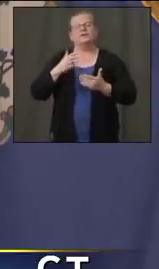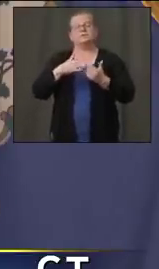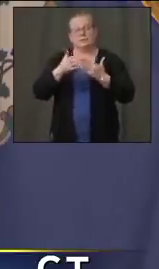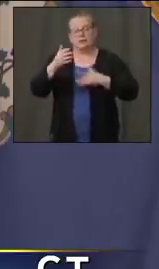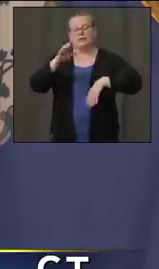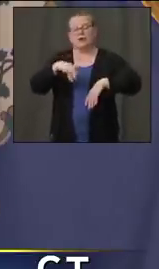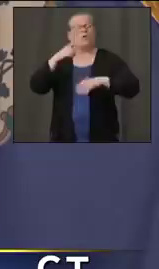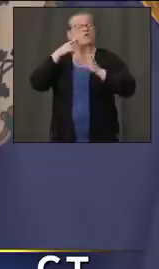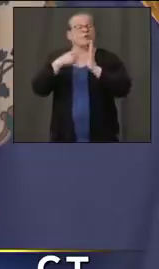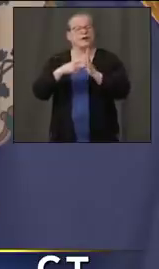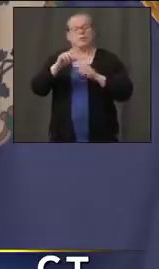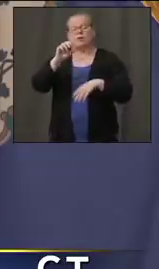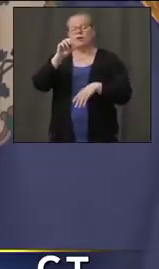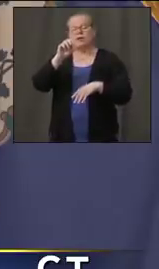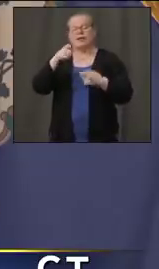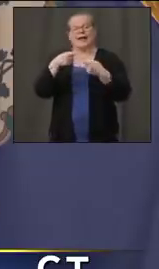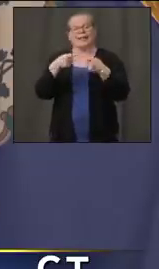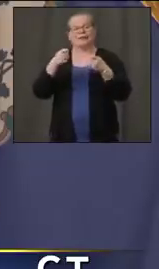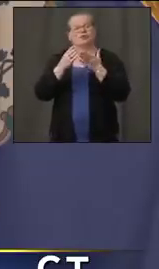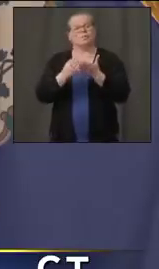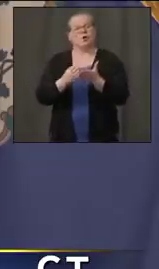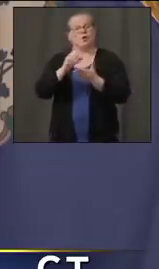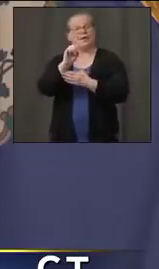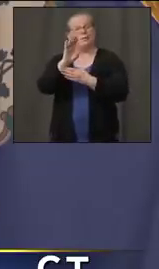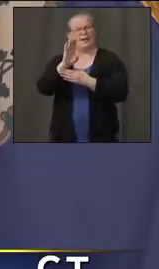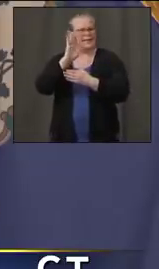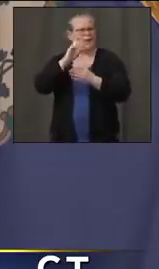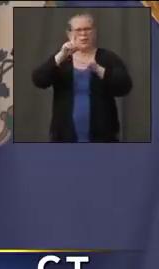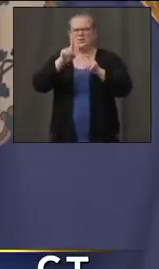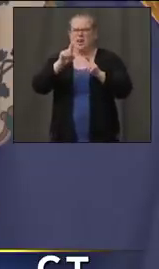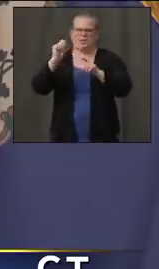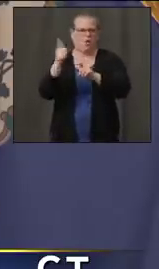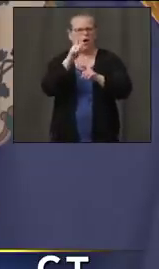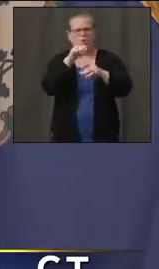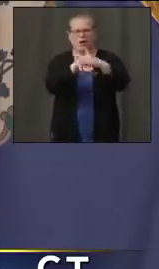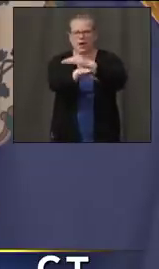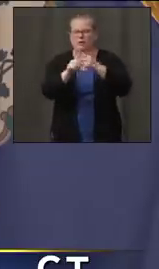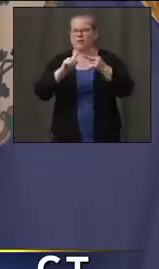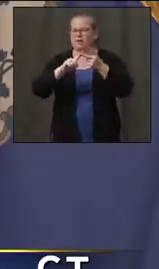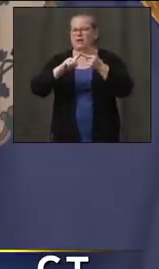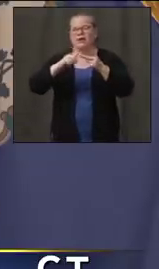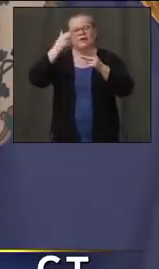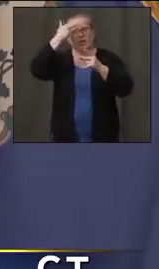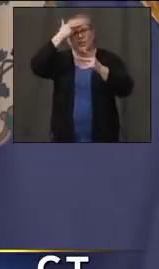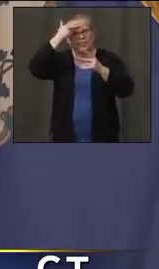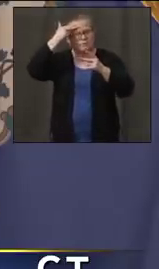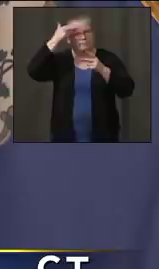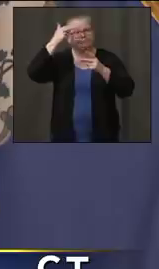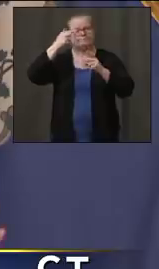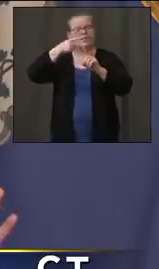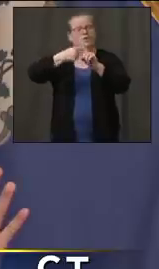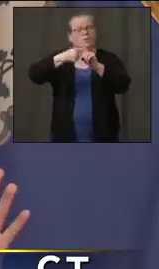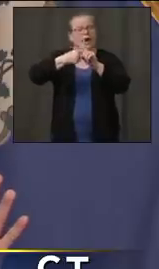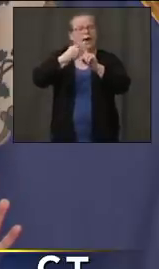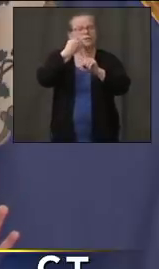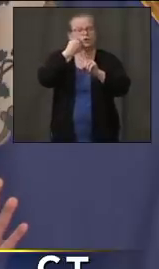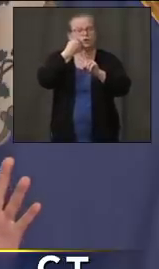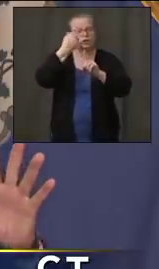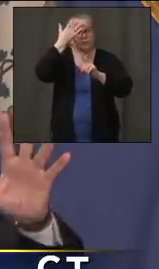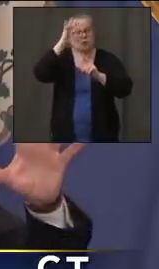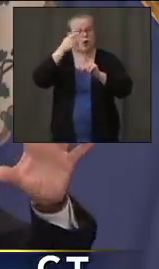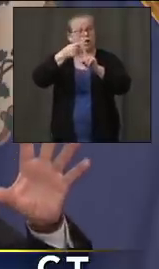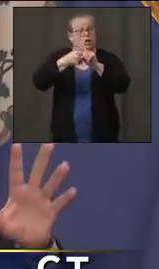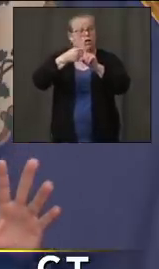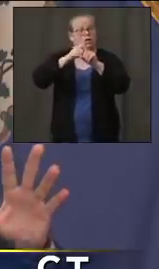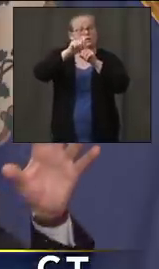in. We've got the smart thermometers out there. We've got the apps, so we're doing everything we can to see if we can see,